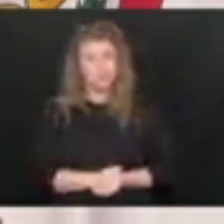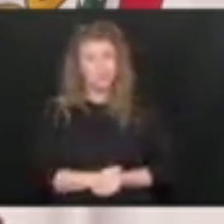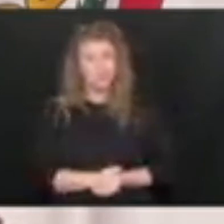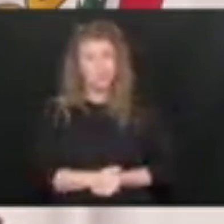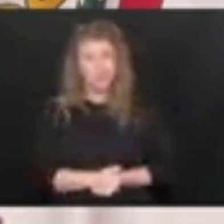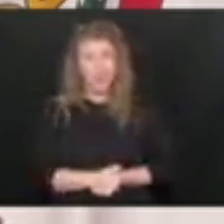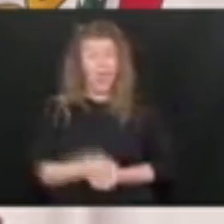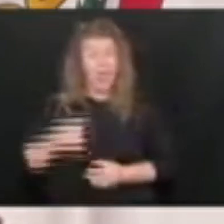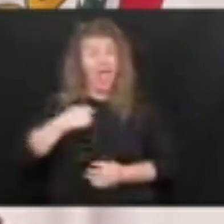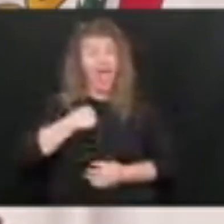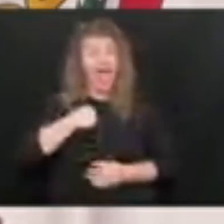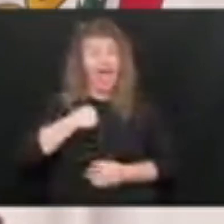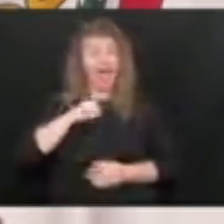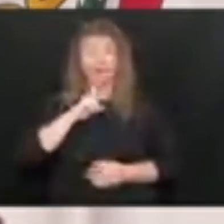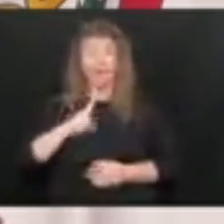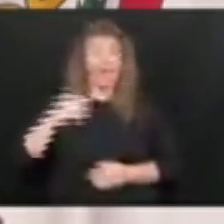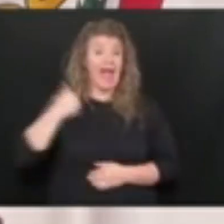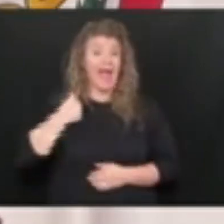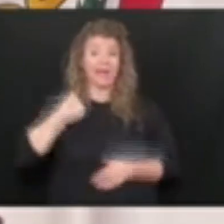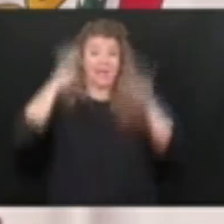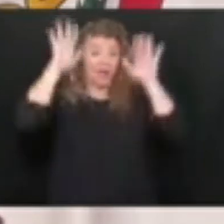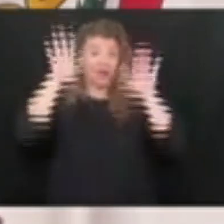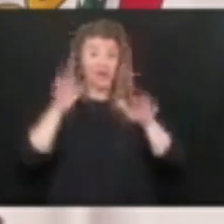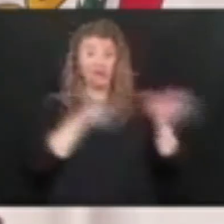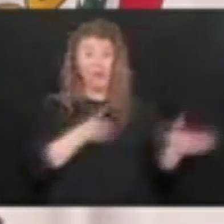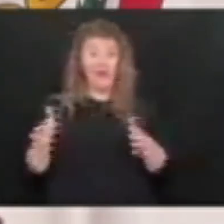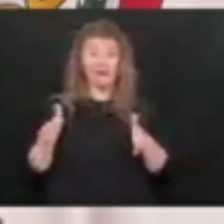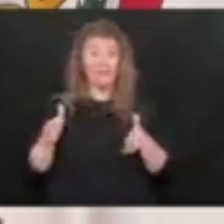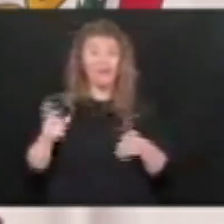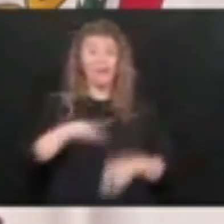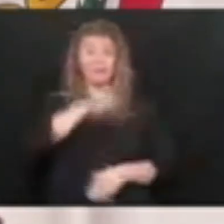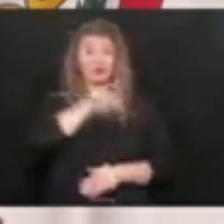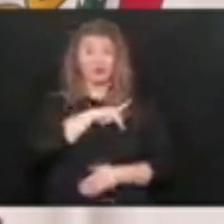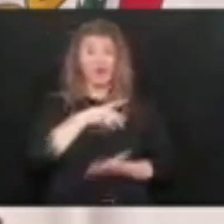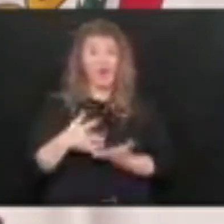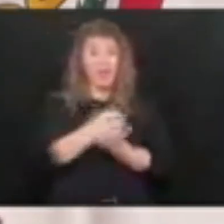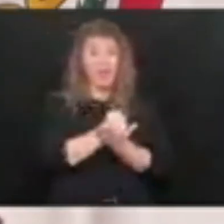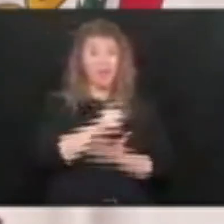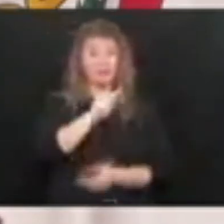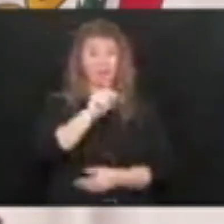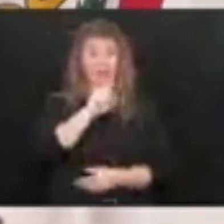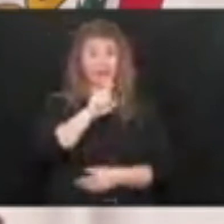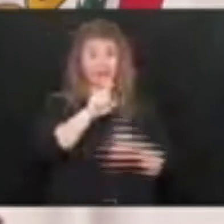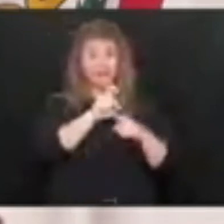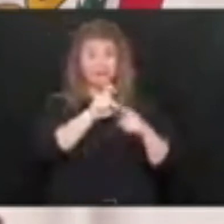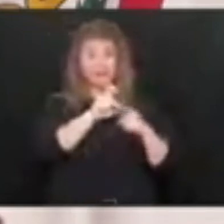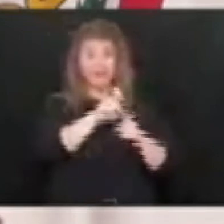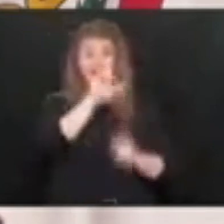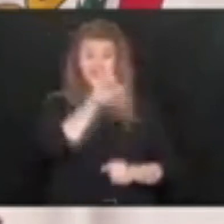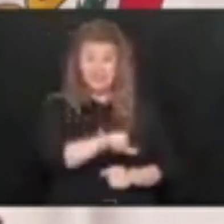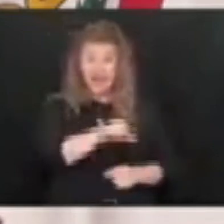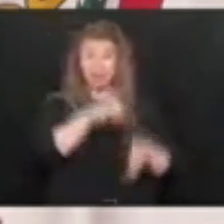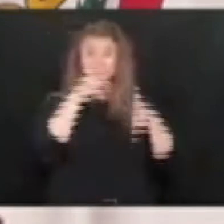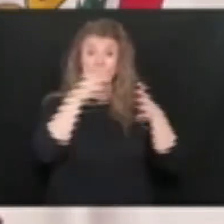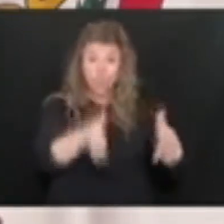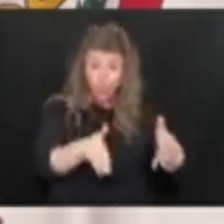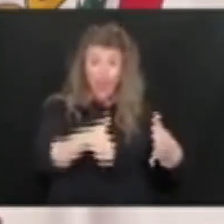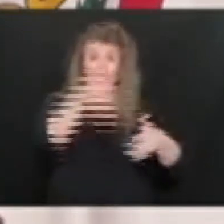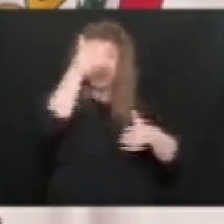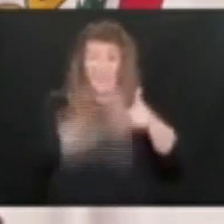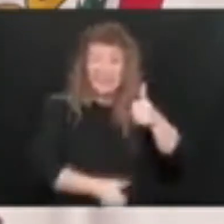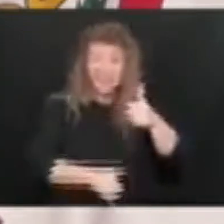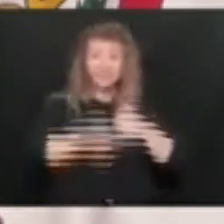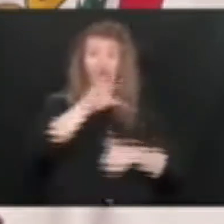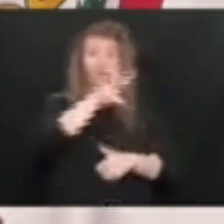an incredible plan on our personal income tax. It was a way for every West Virginia wage earner